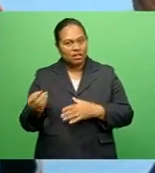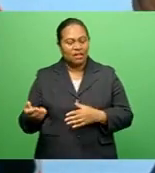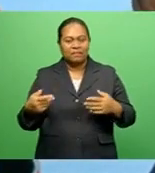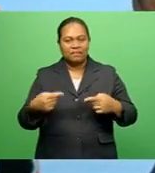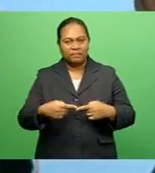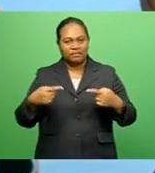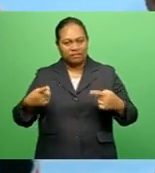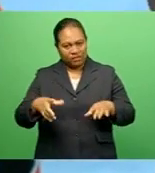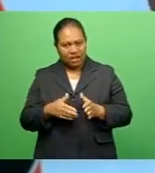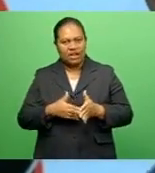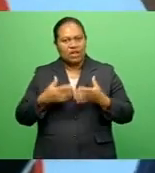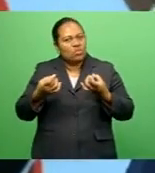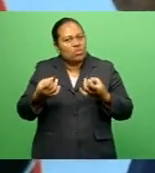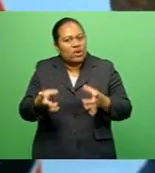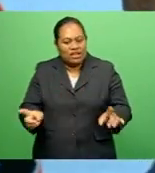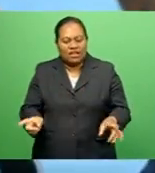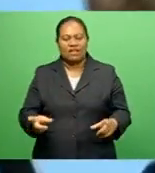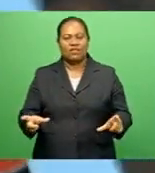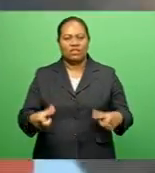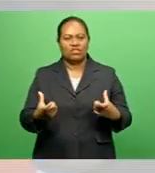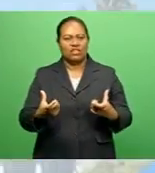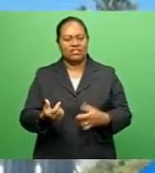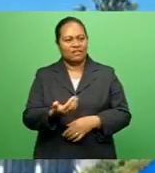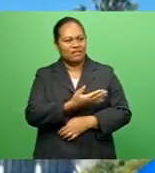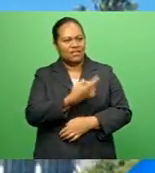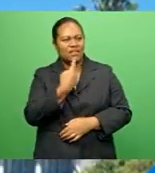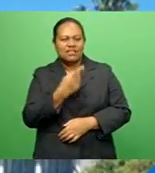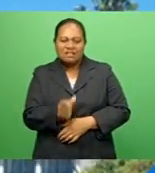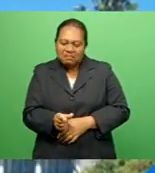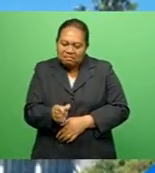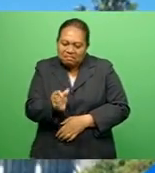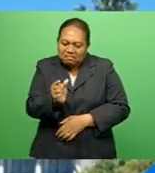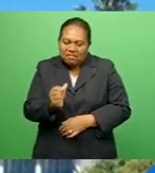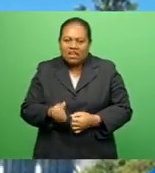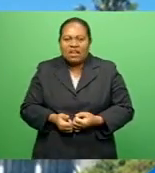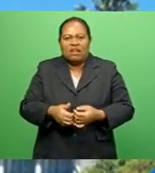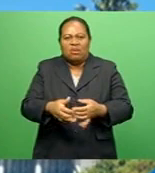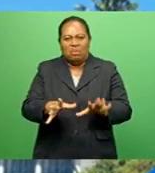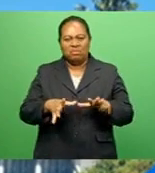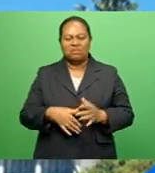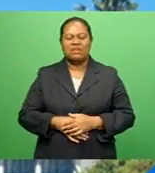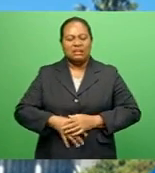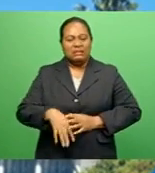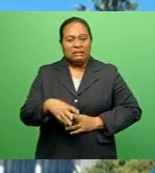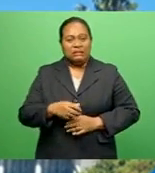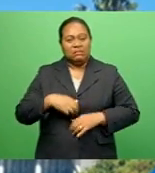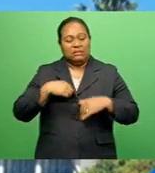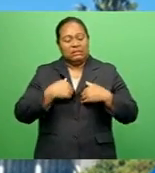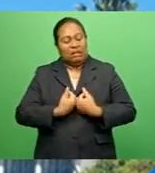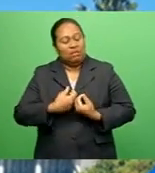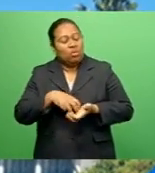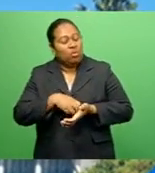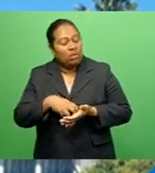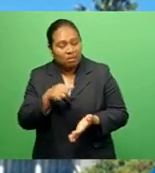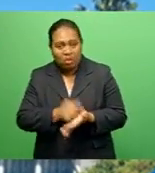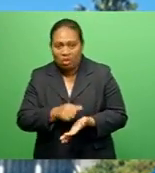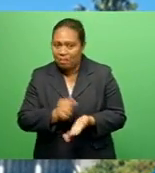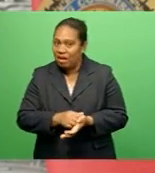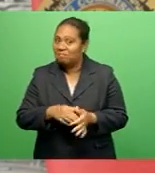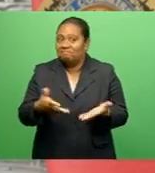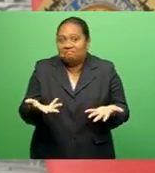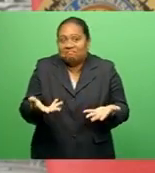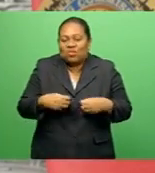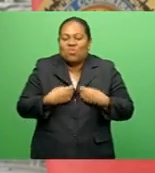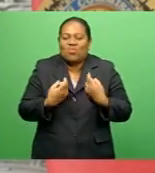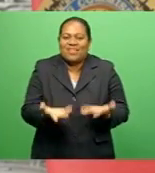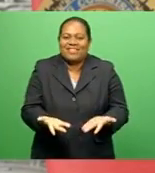for the challenge. I know he's going to be too skinny. He's going to lose a lot of weight. He's going to drain out. And he's going to be too weak. And I'm ready for it.